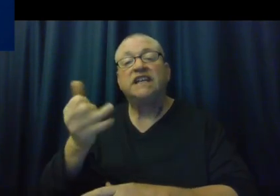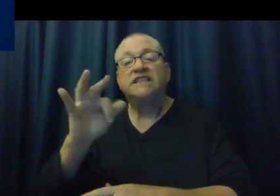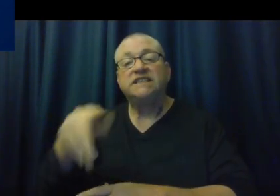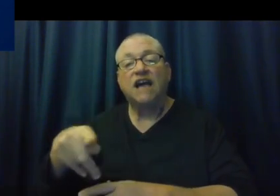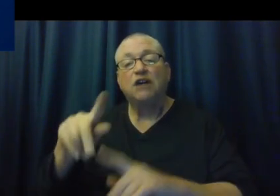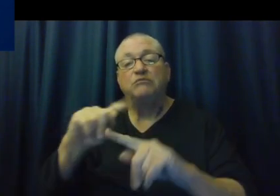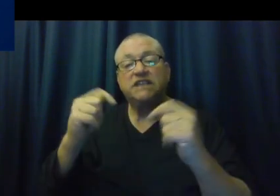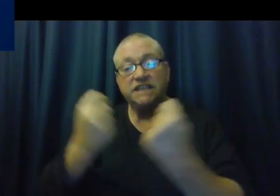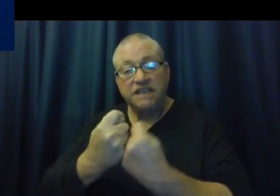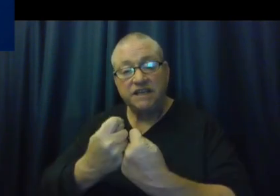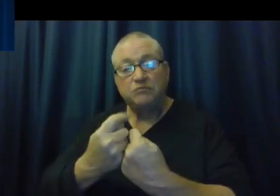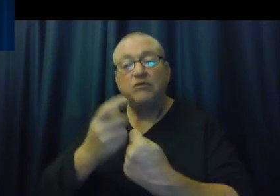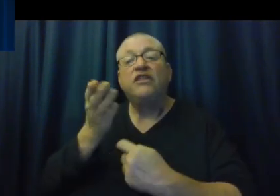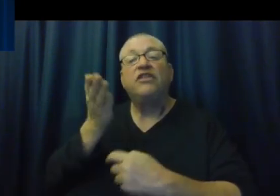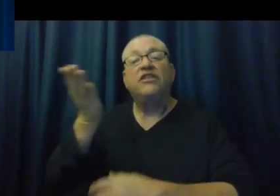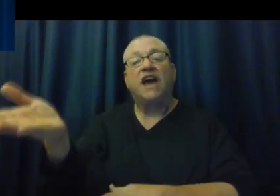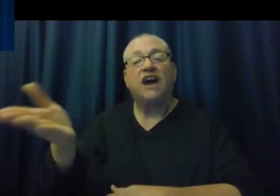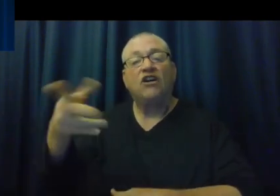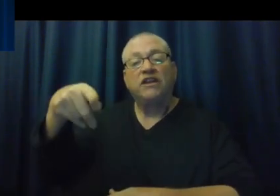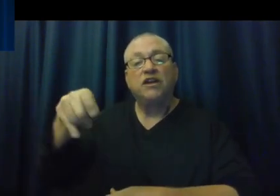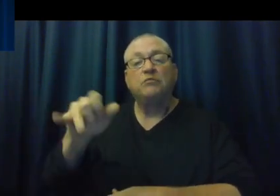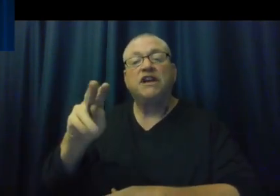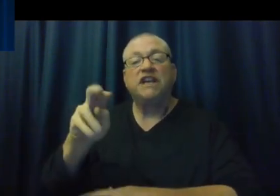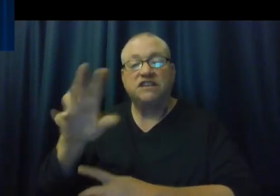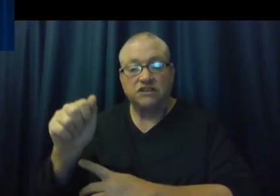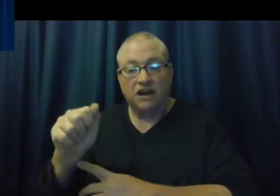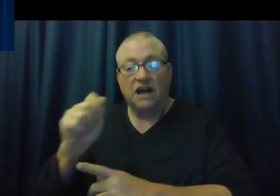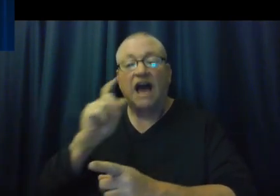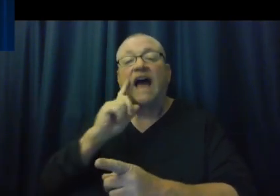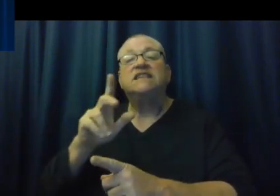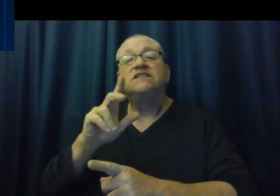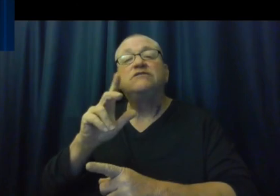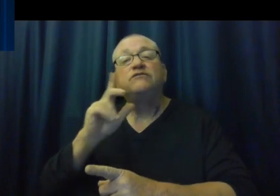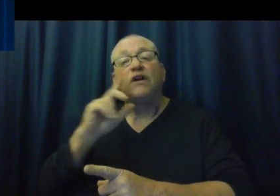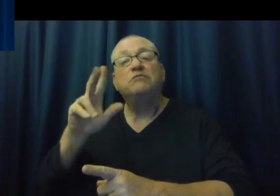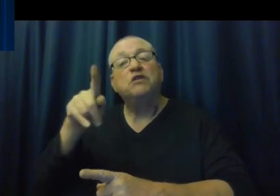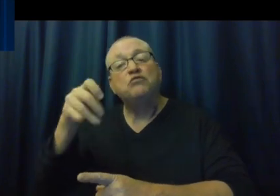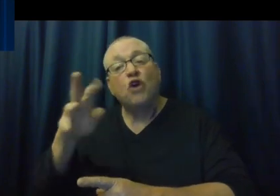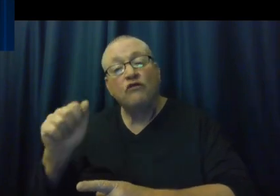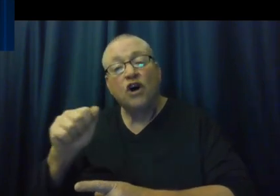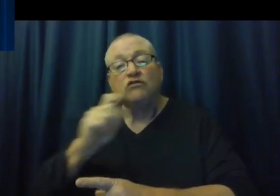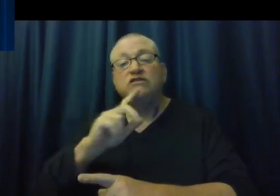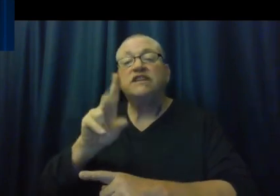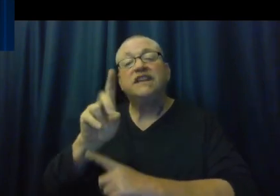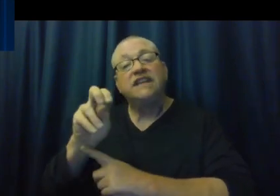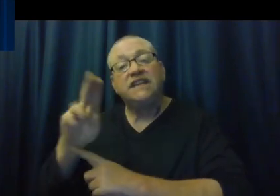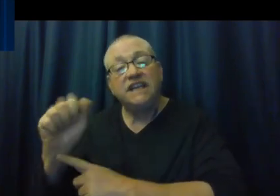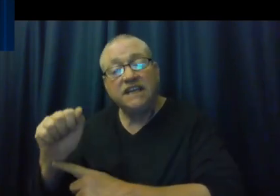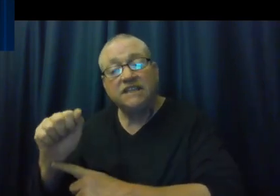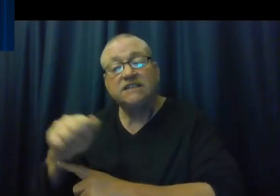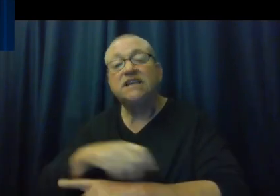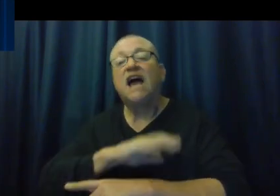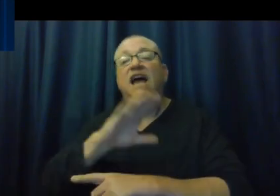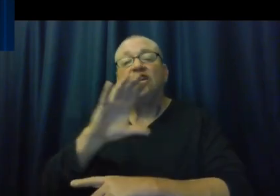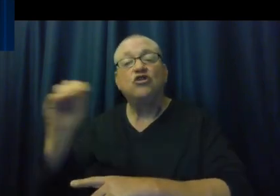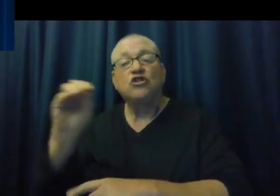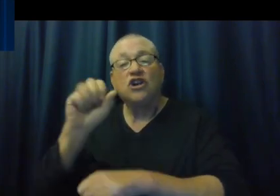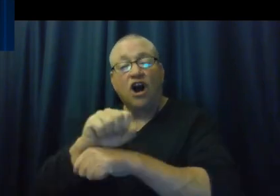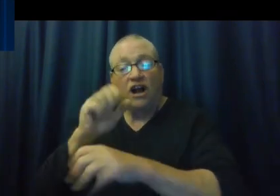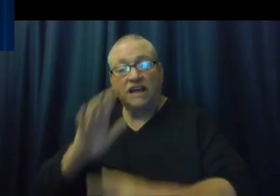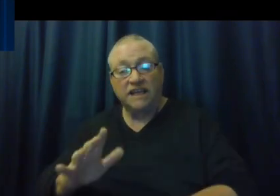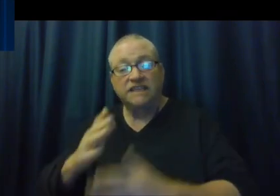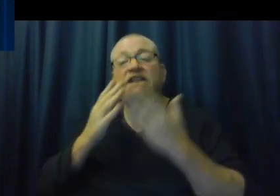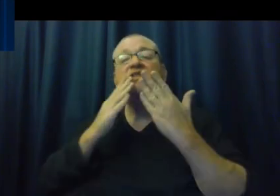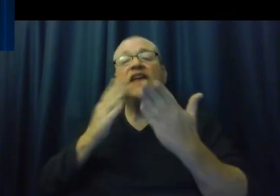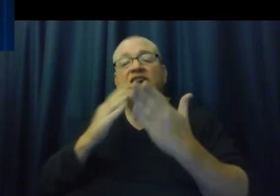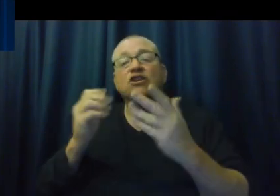the Olympic Peninsula. On behalf of the Board of Trustees, Western Vice Presidents, Deans, and your colleagues,